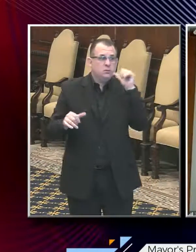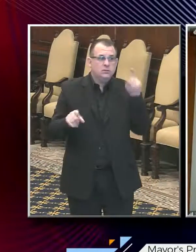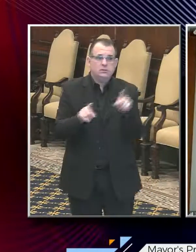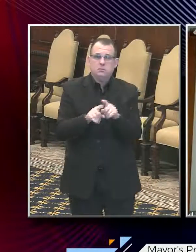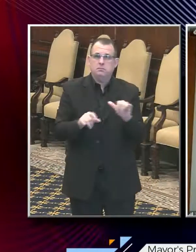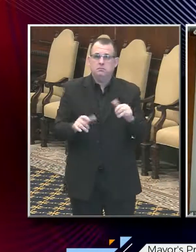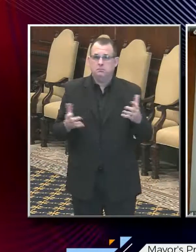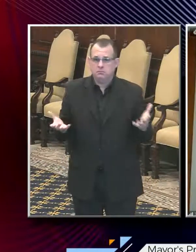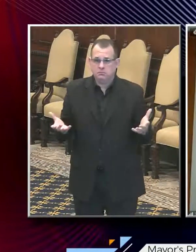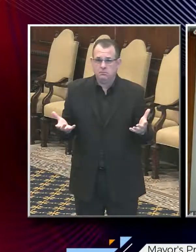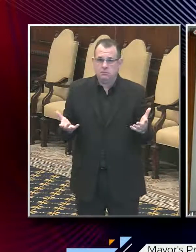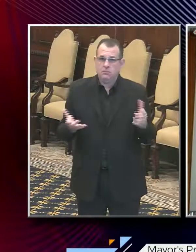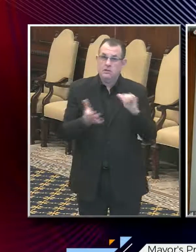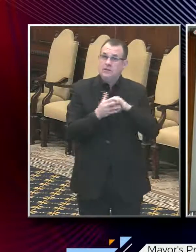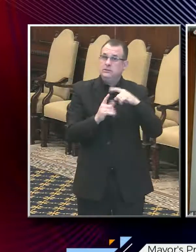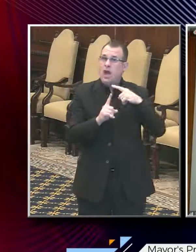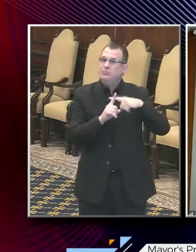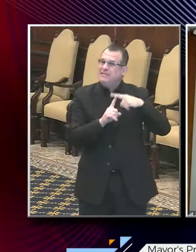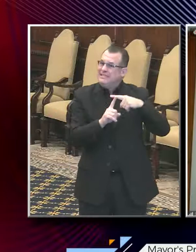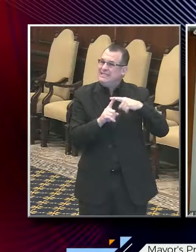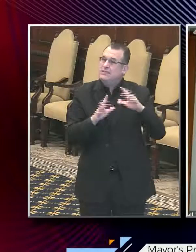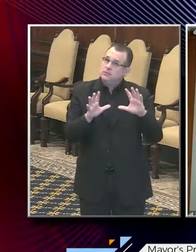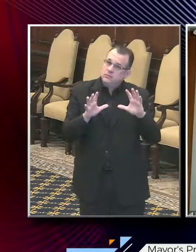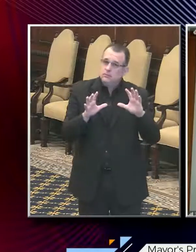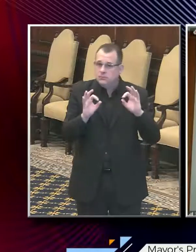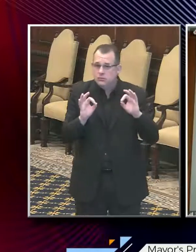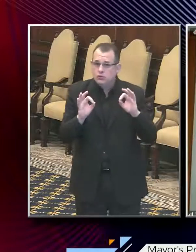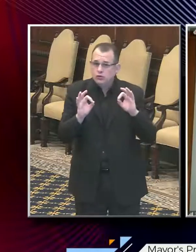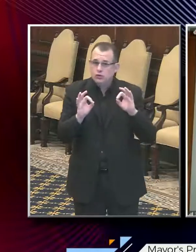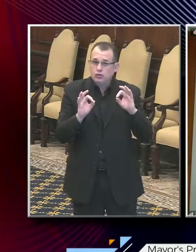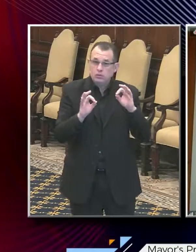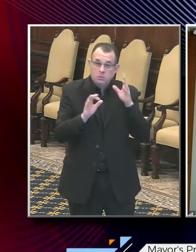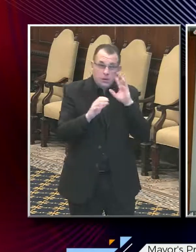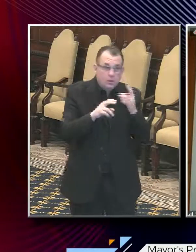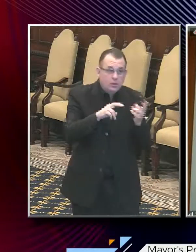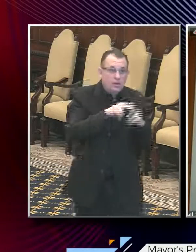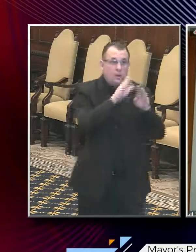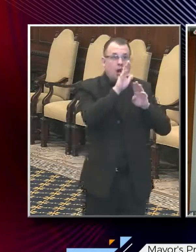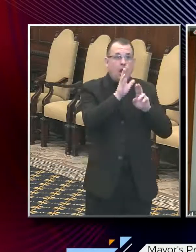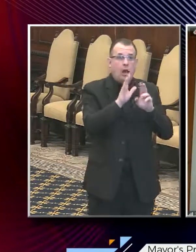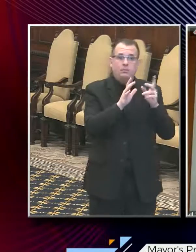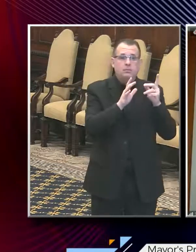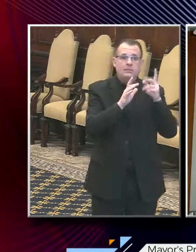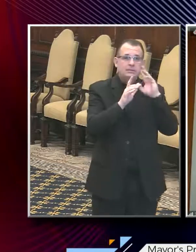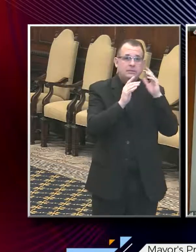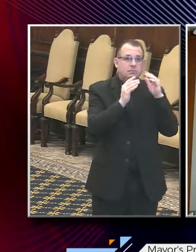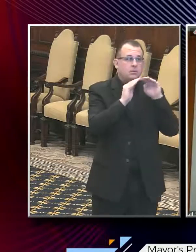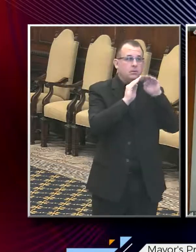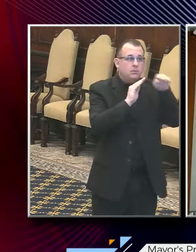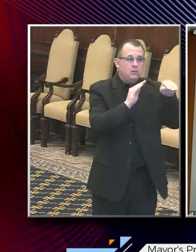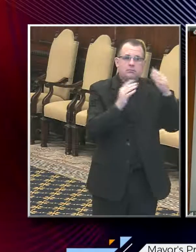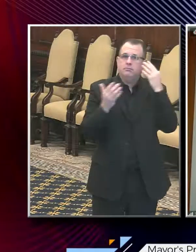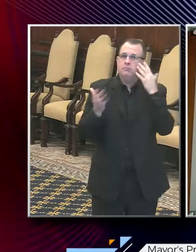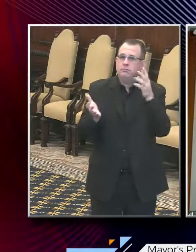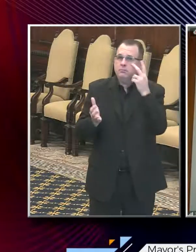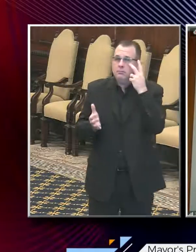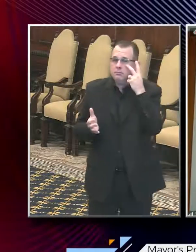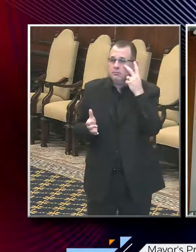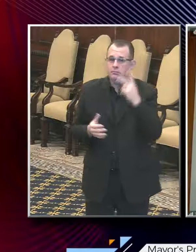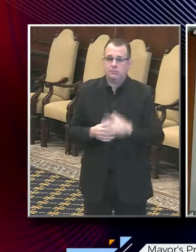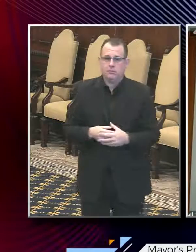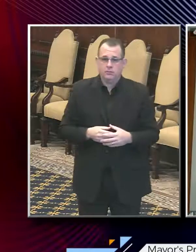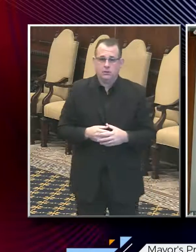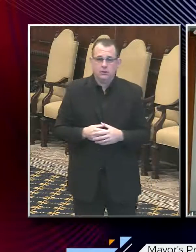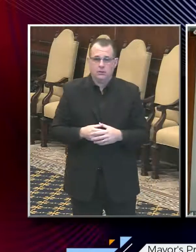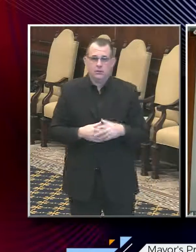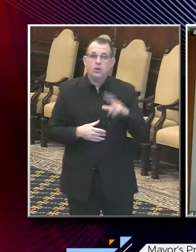good sign because we've seen steady increases over the past few weeks. Overall, 31% of our general beds and 26% of our intensive care unit